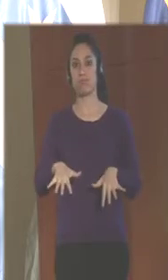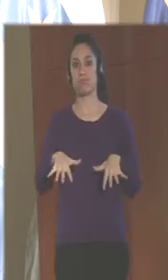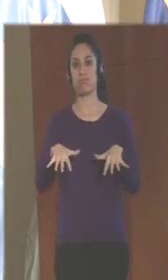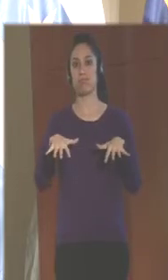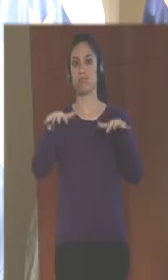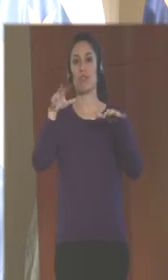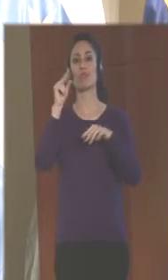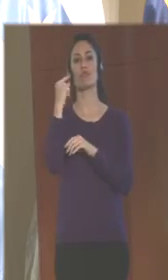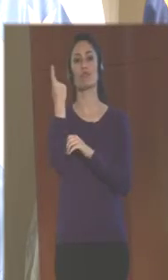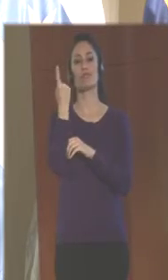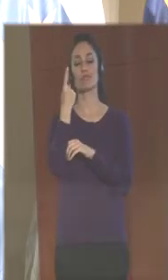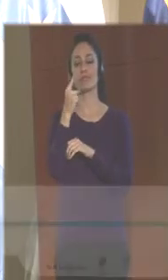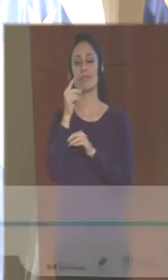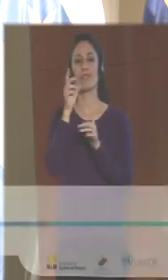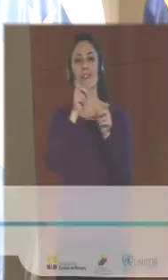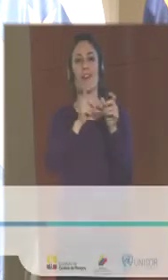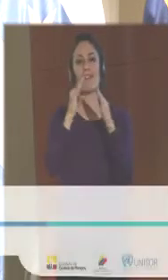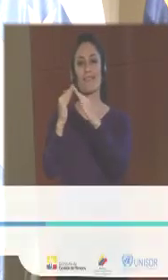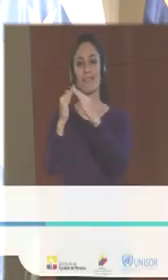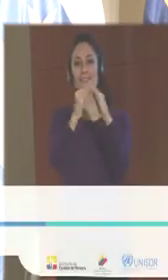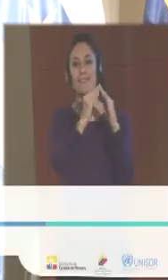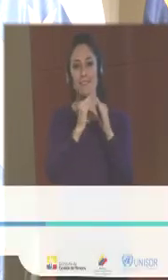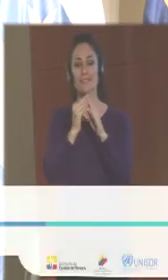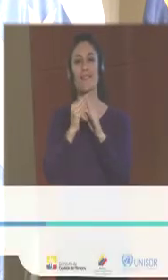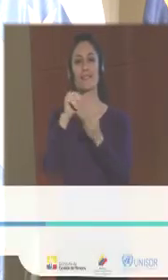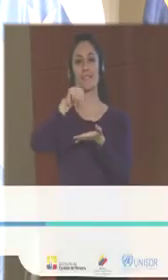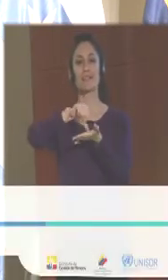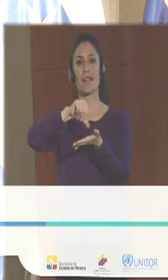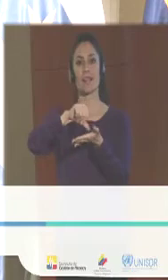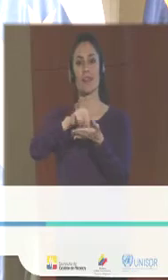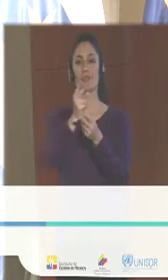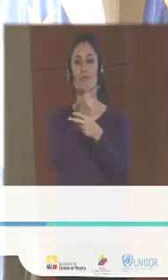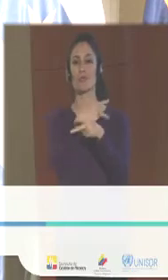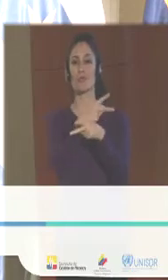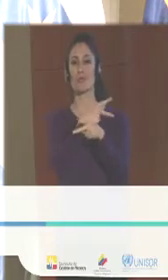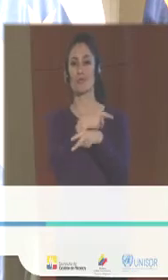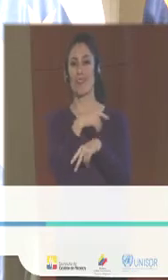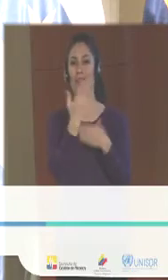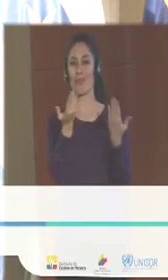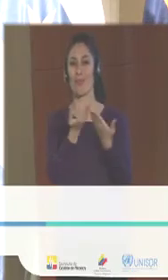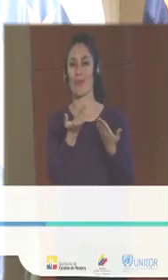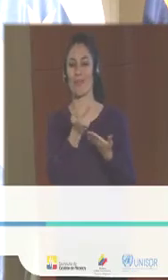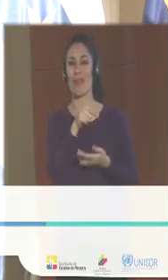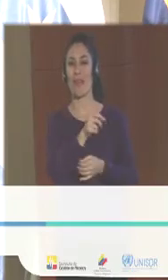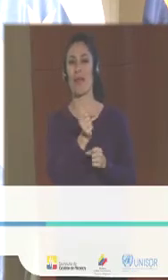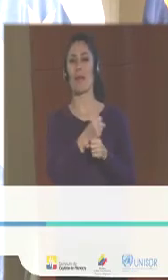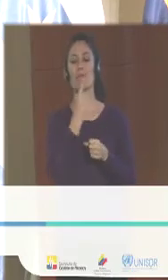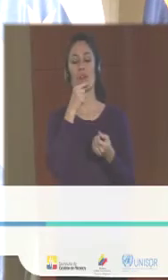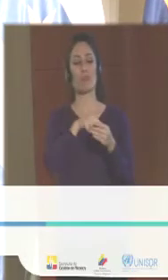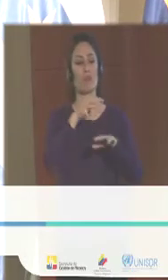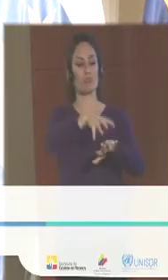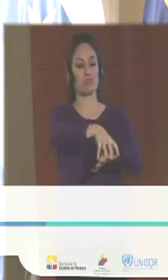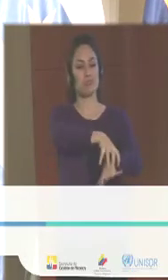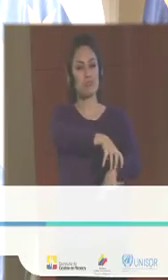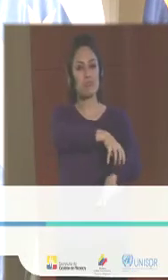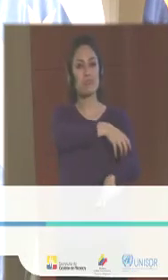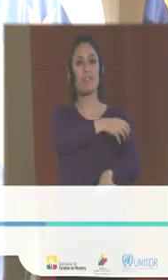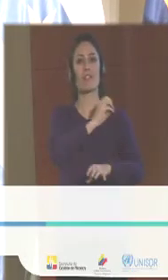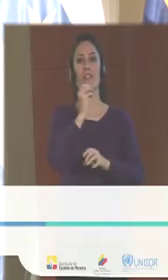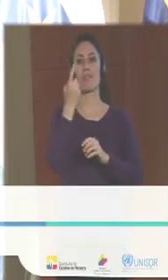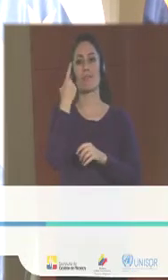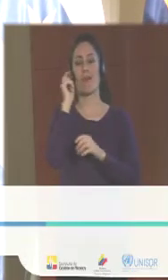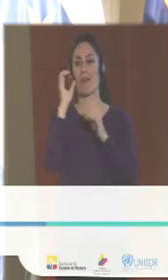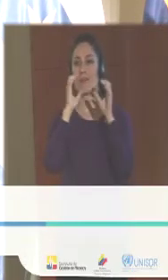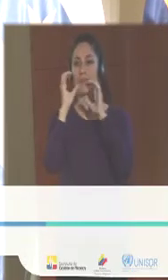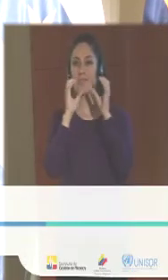a flood takes place, not just for populations but also production centers or places